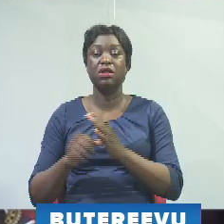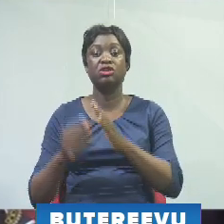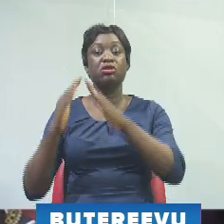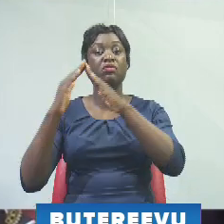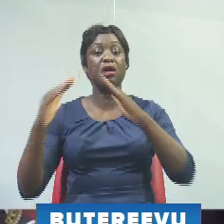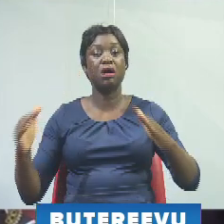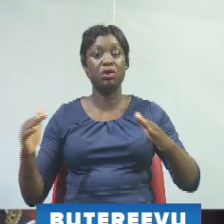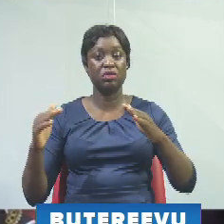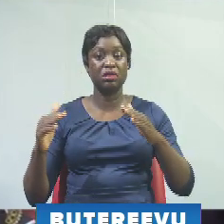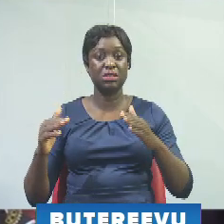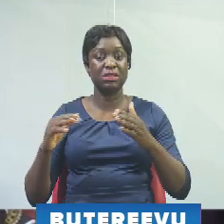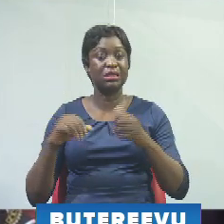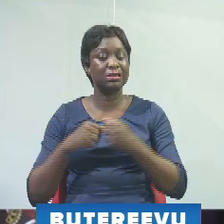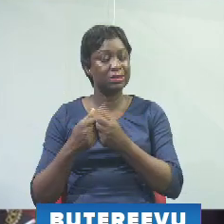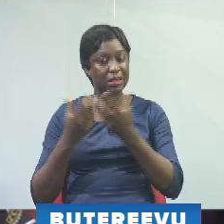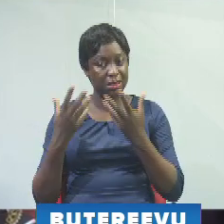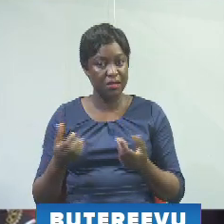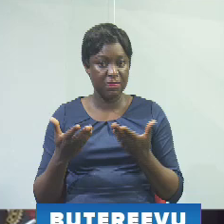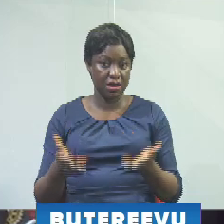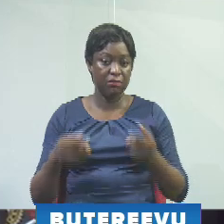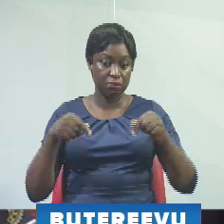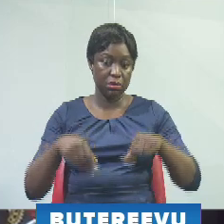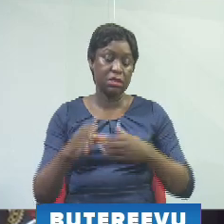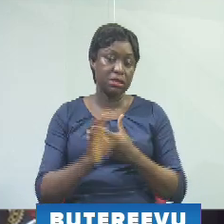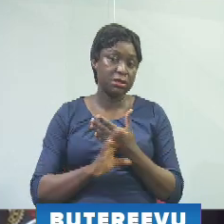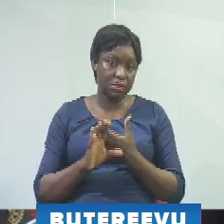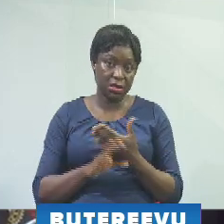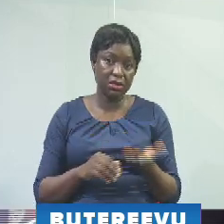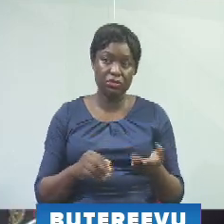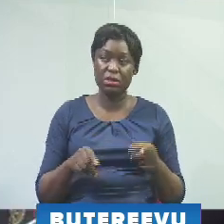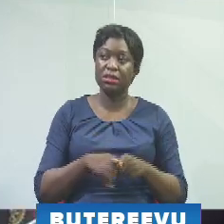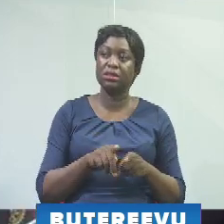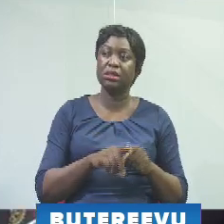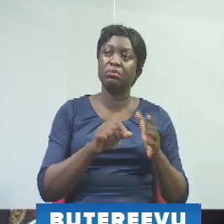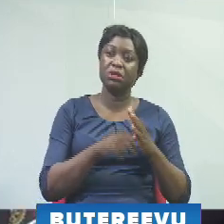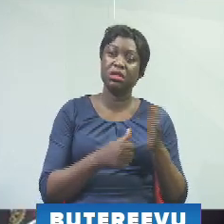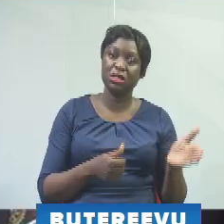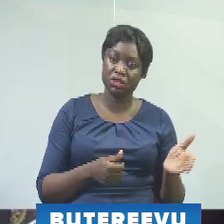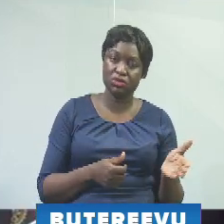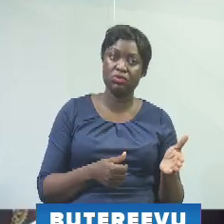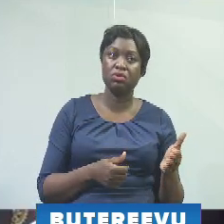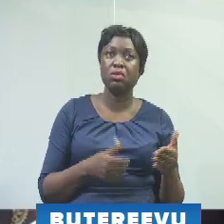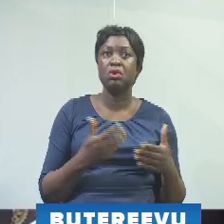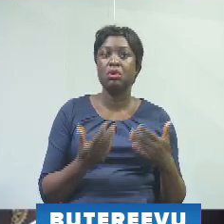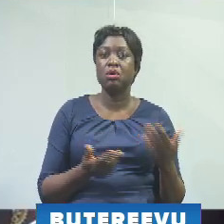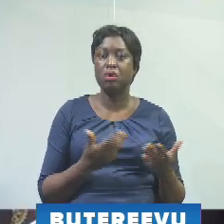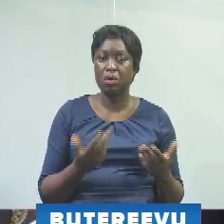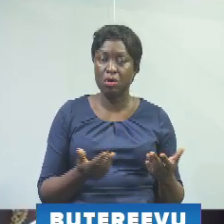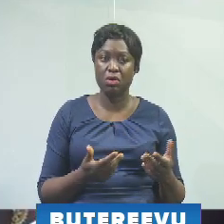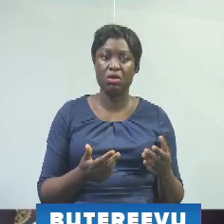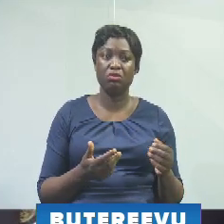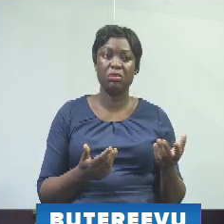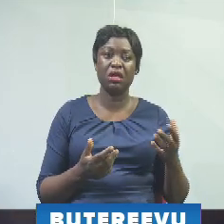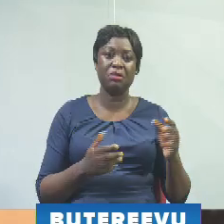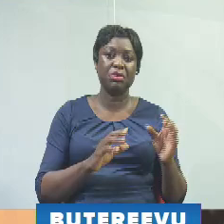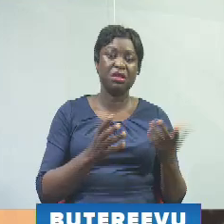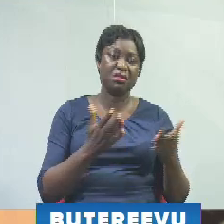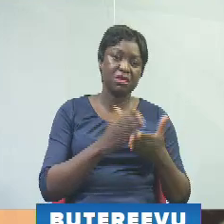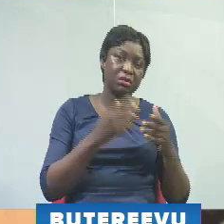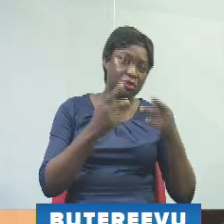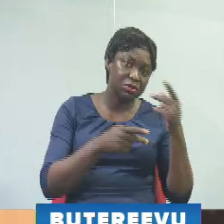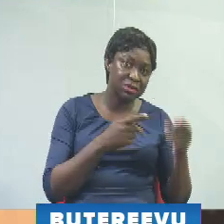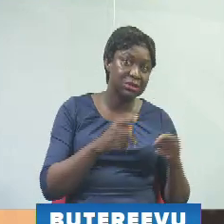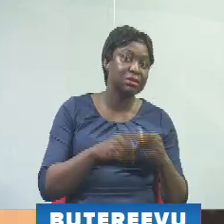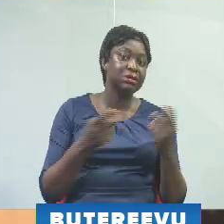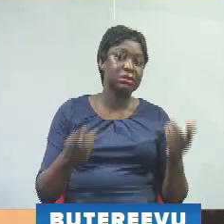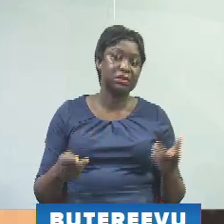in this country and also issues of cottage and light industries in this country.